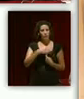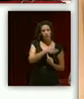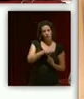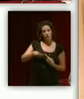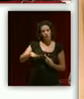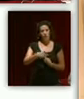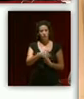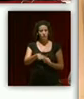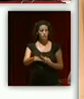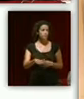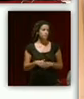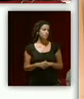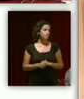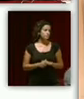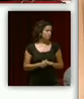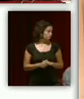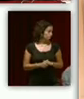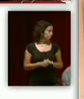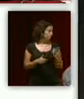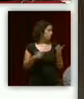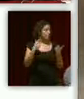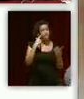driving left and right.